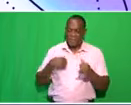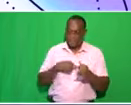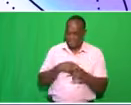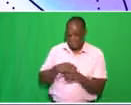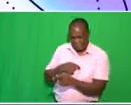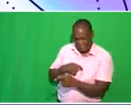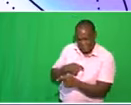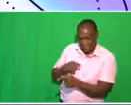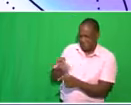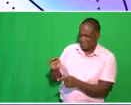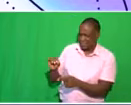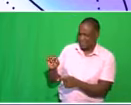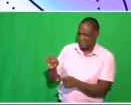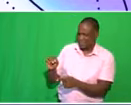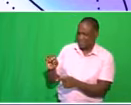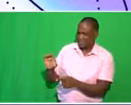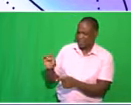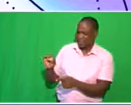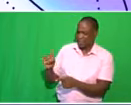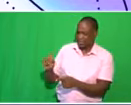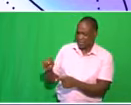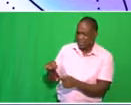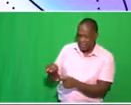possibility? How should we approach it?